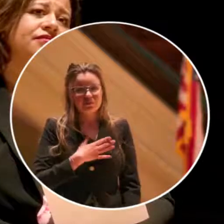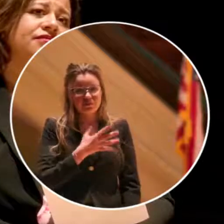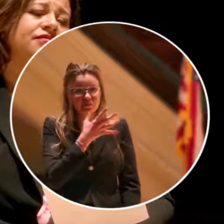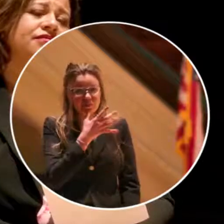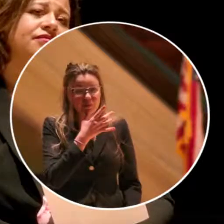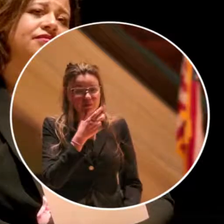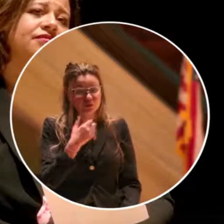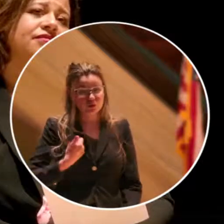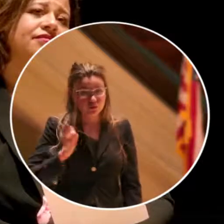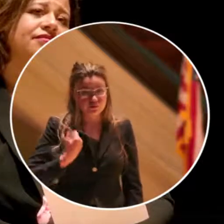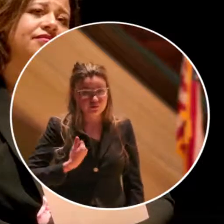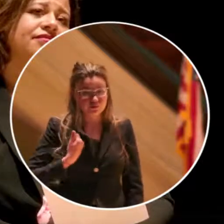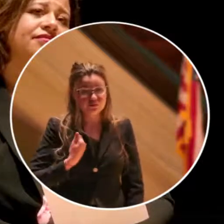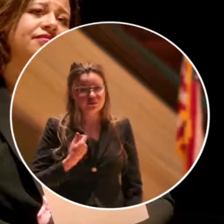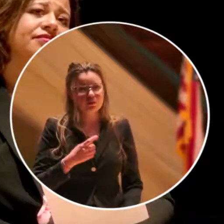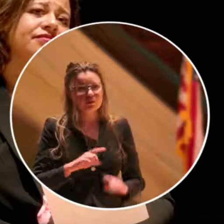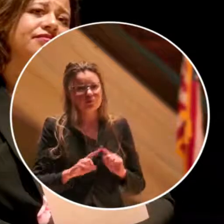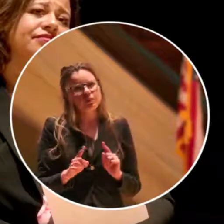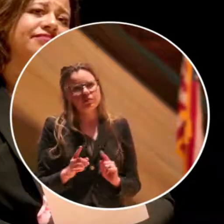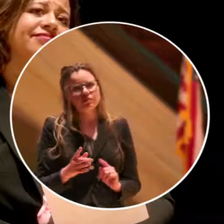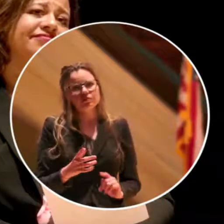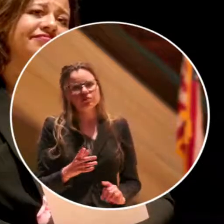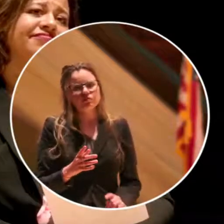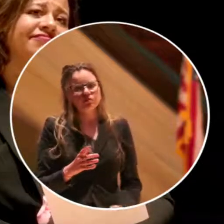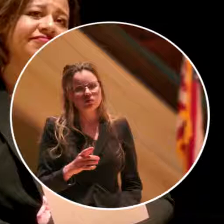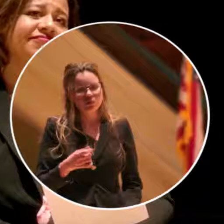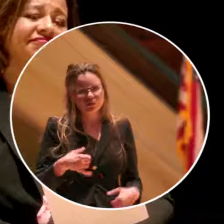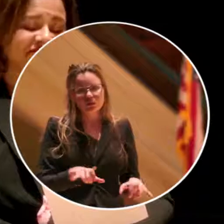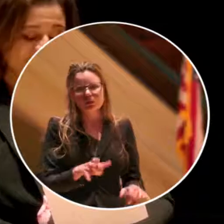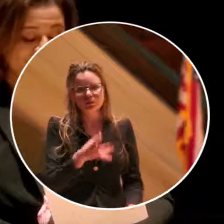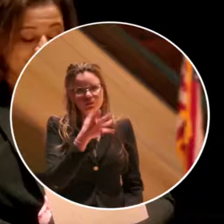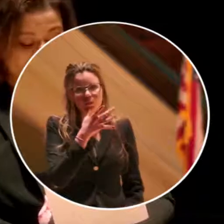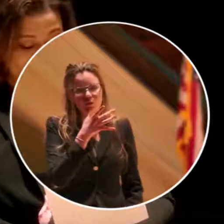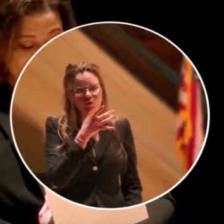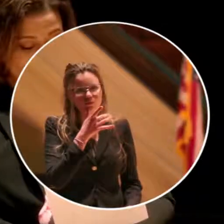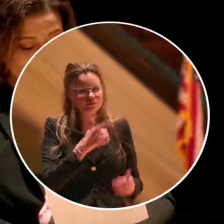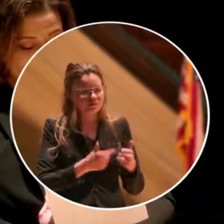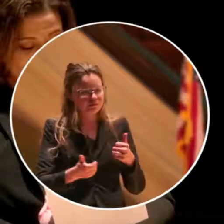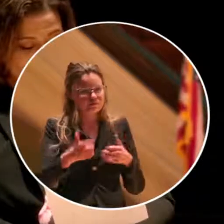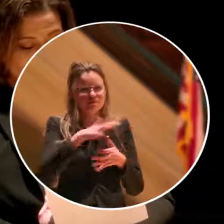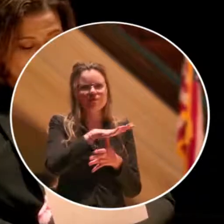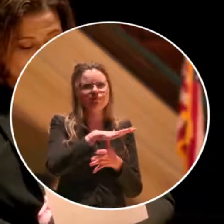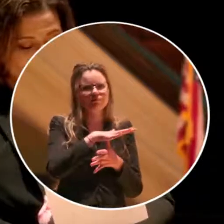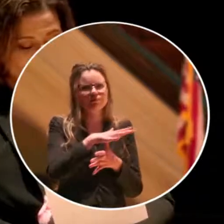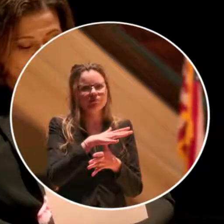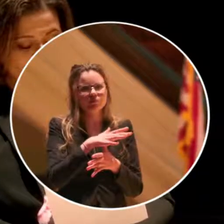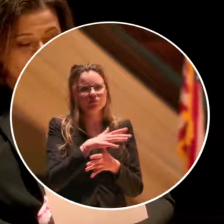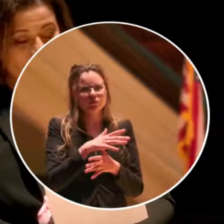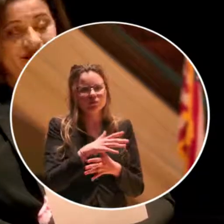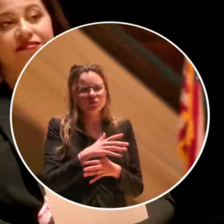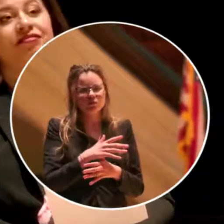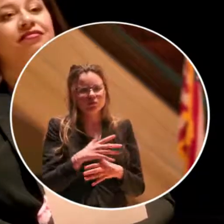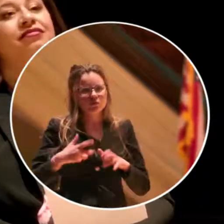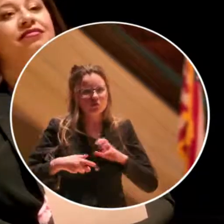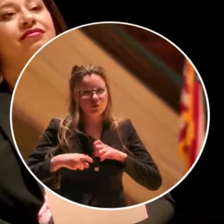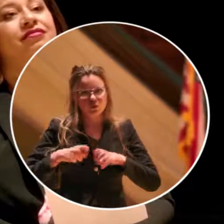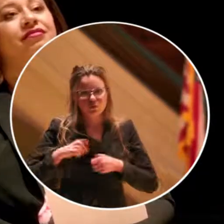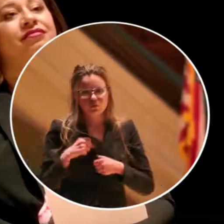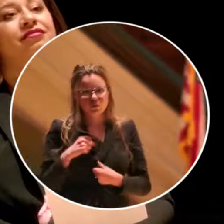my mother was a mother above all else, devastated by the loss of her child.